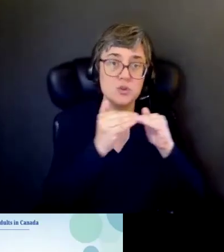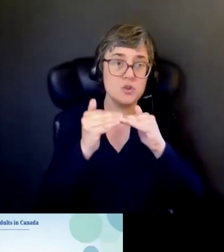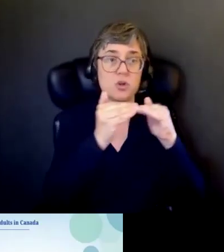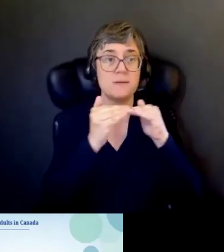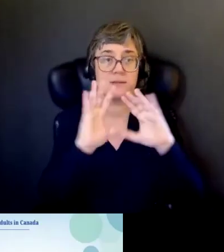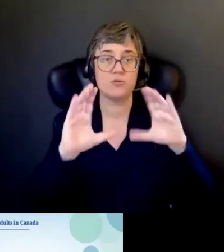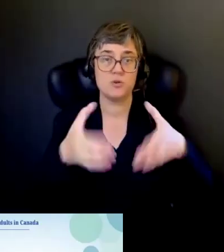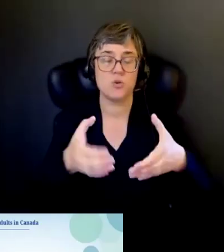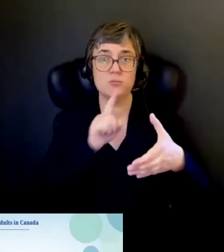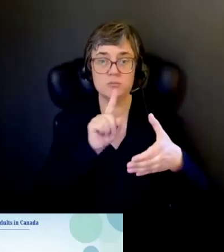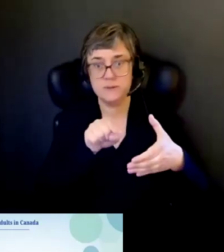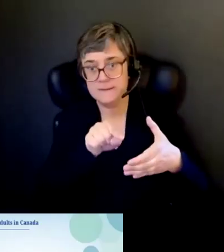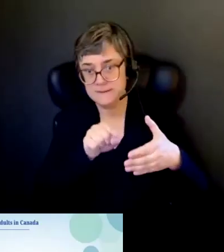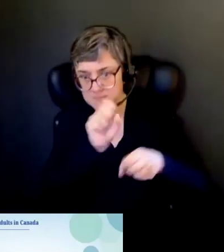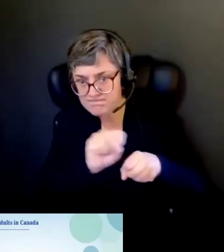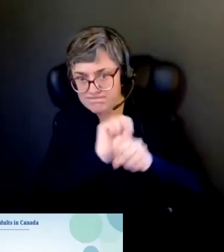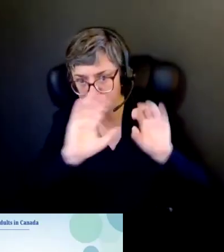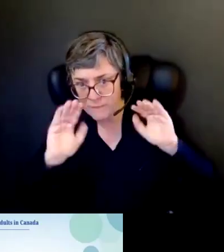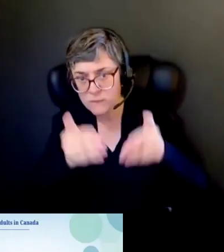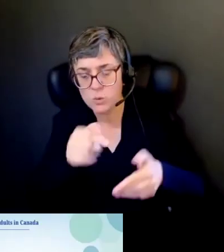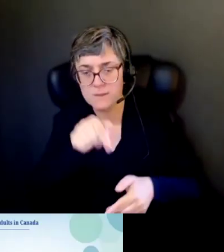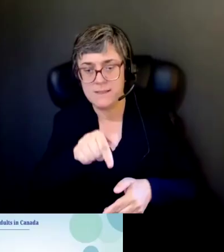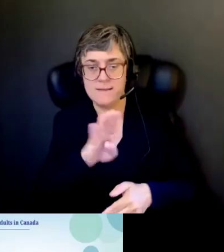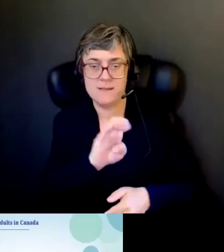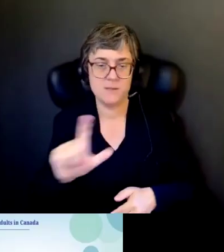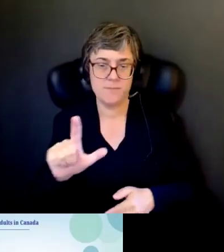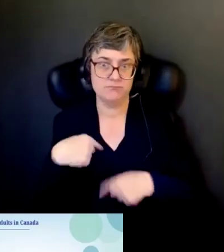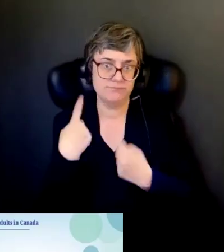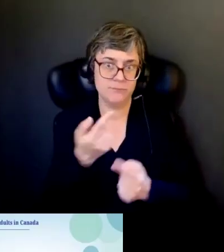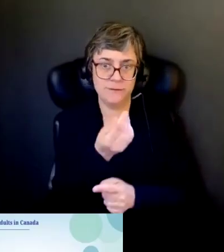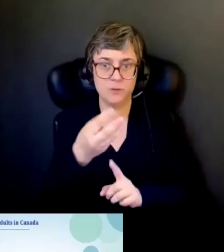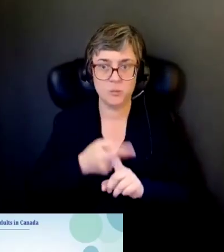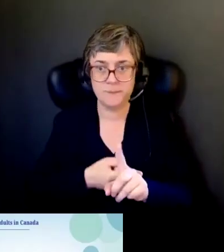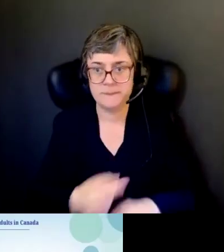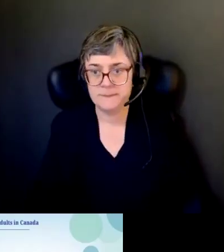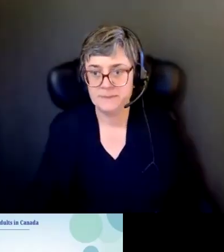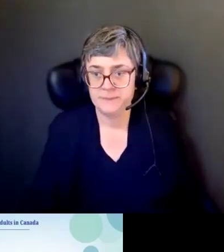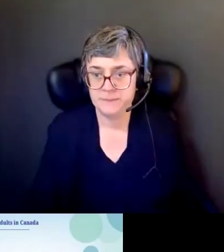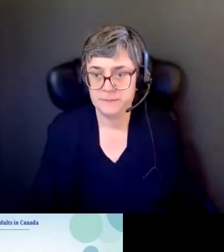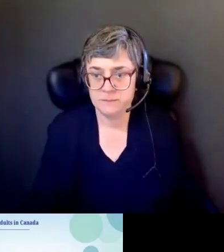this bill for the past few months. So thank you, Heather. It's been a pleasure.